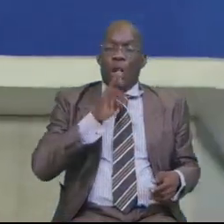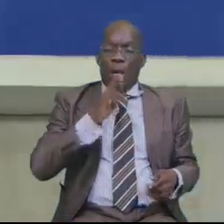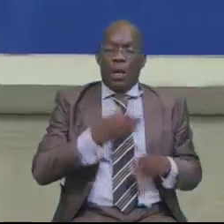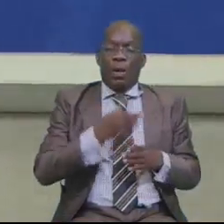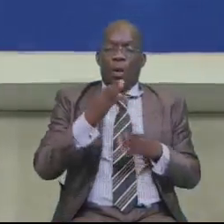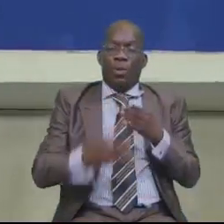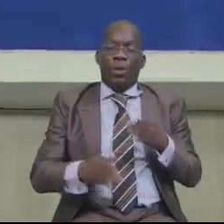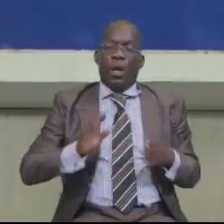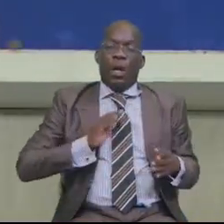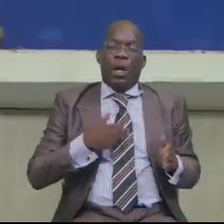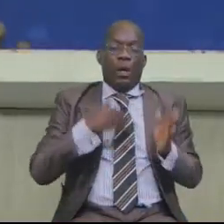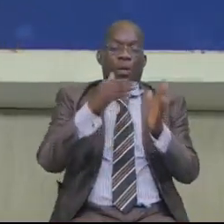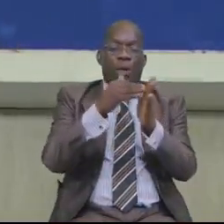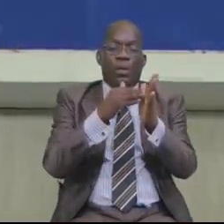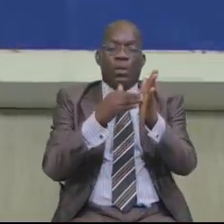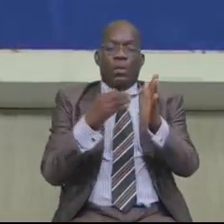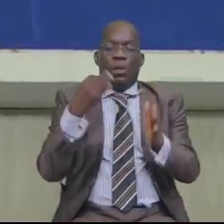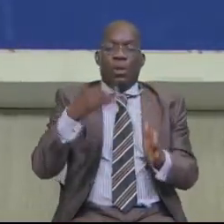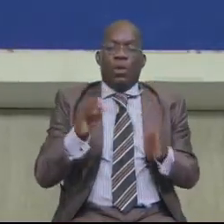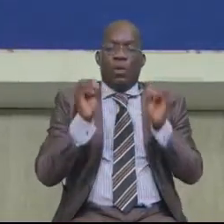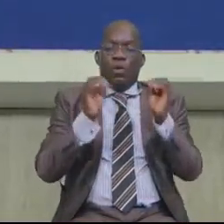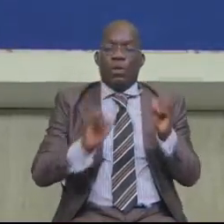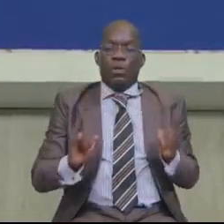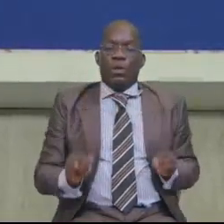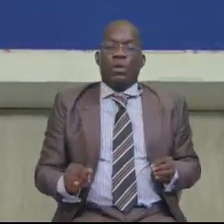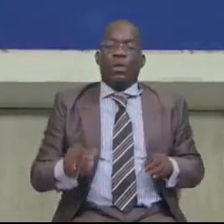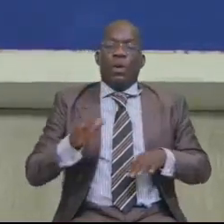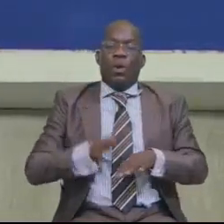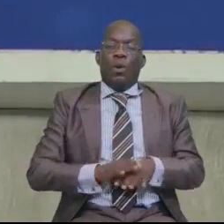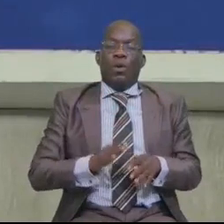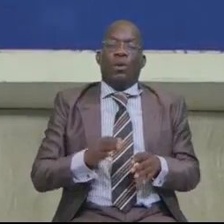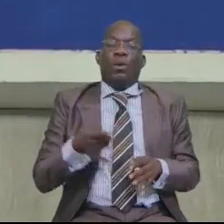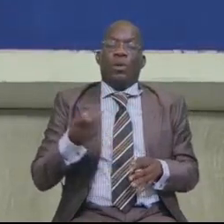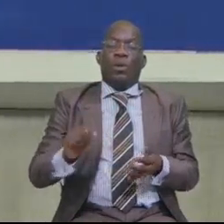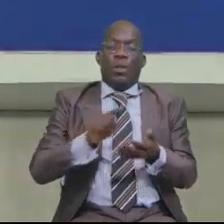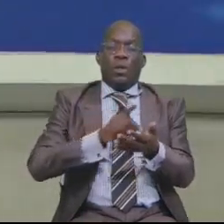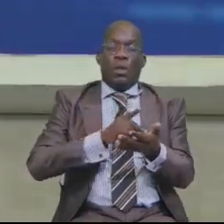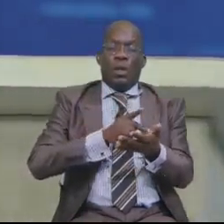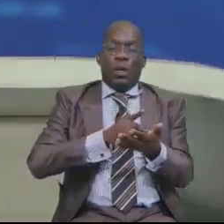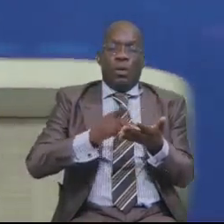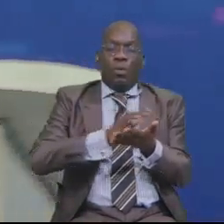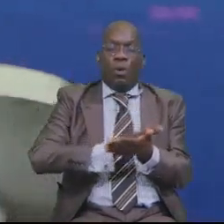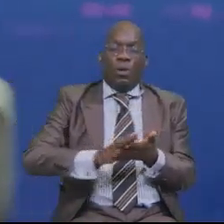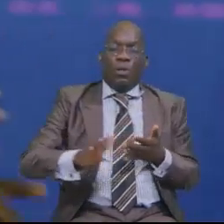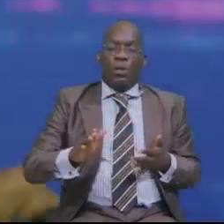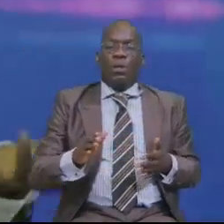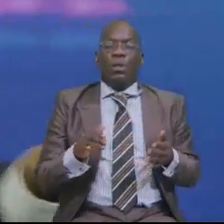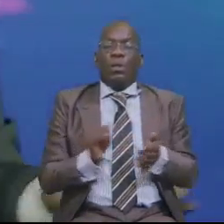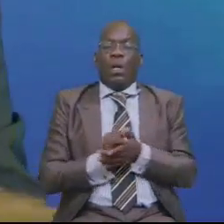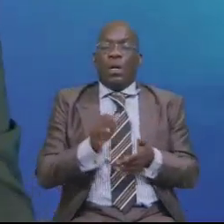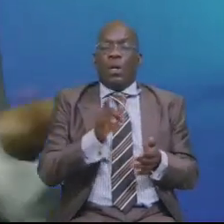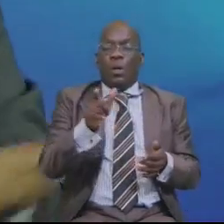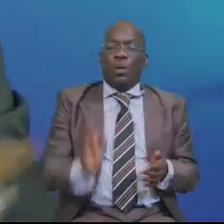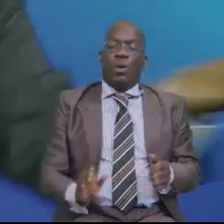of teachings on the purging that God does, that Christ does, that